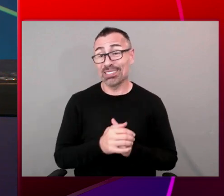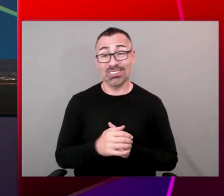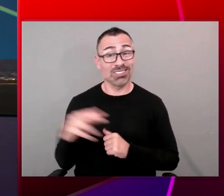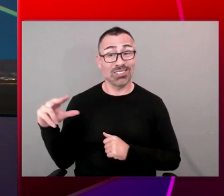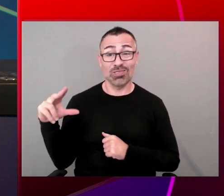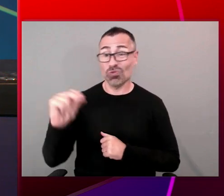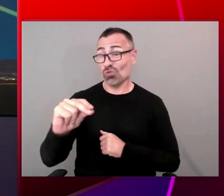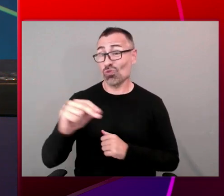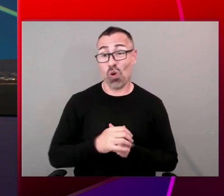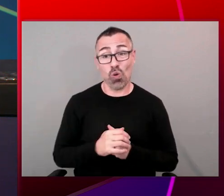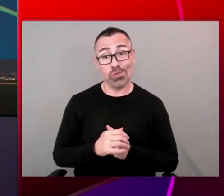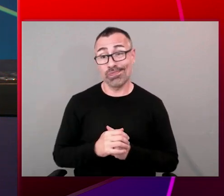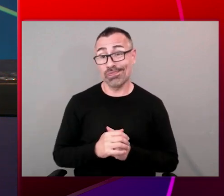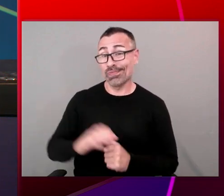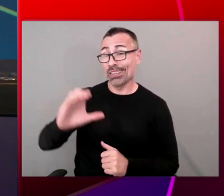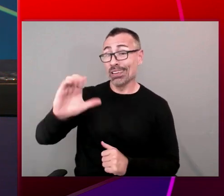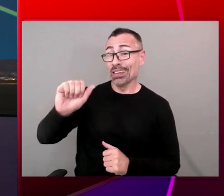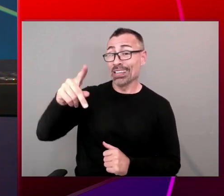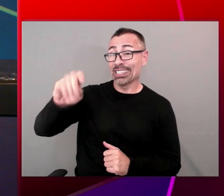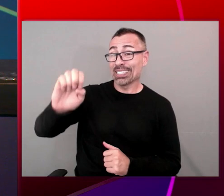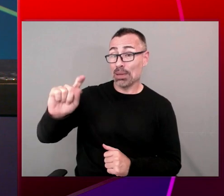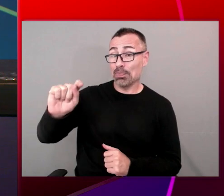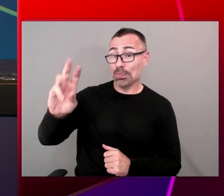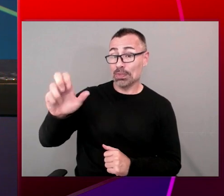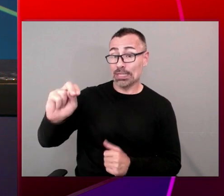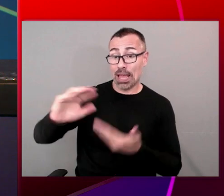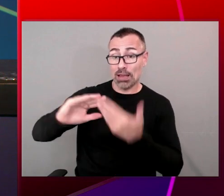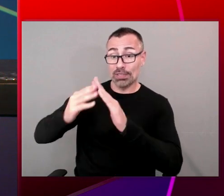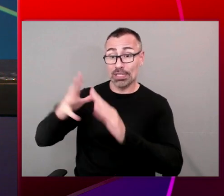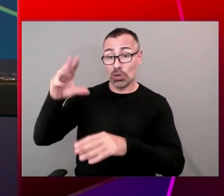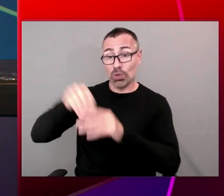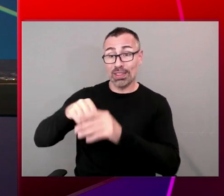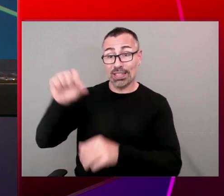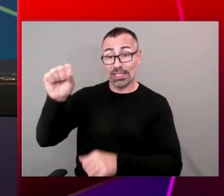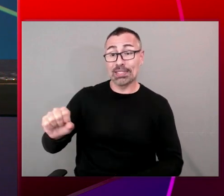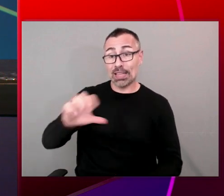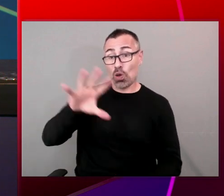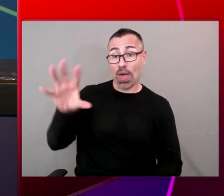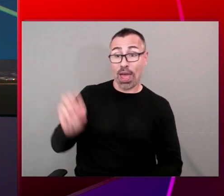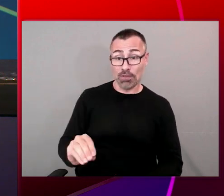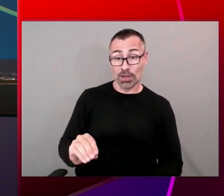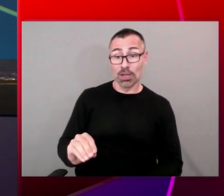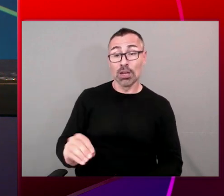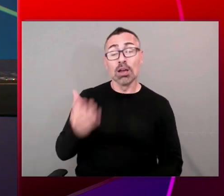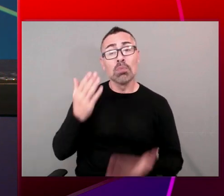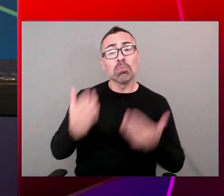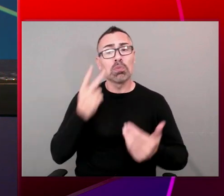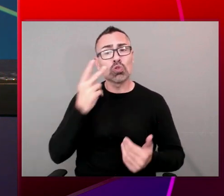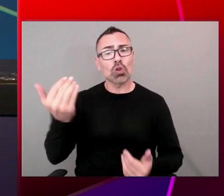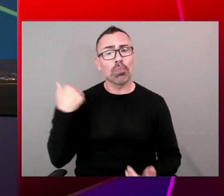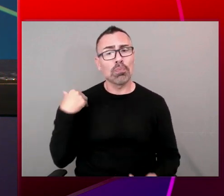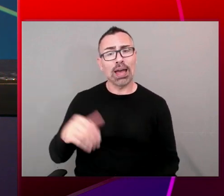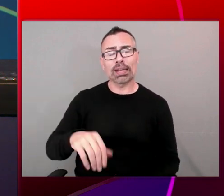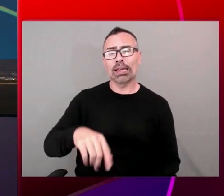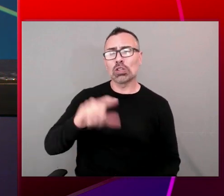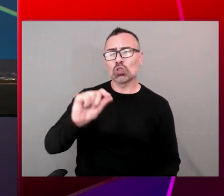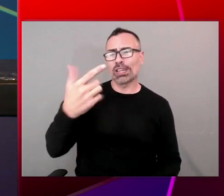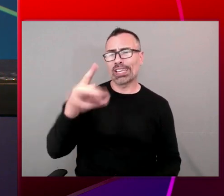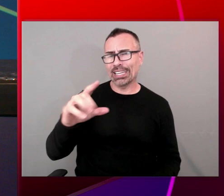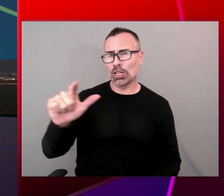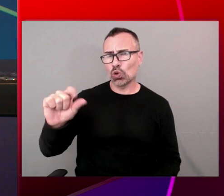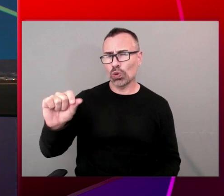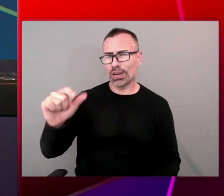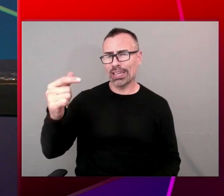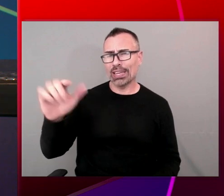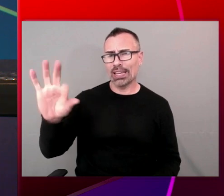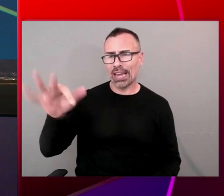South Africa, you may have seen the headlines back in 2018 and 2019, where they were approaching what they called